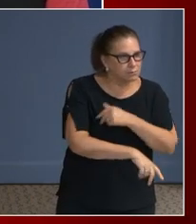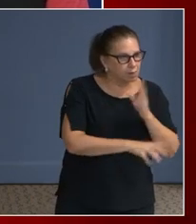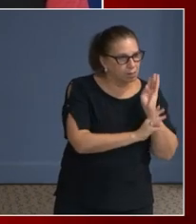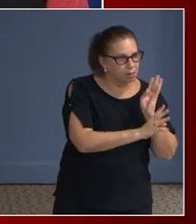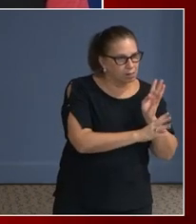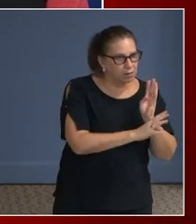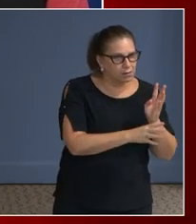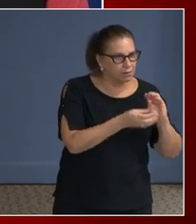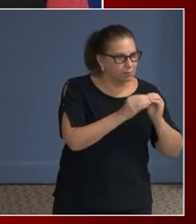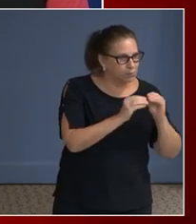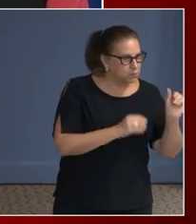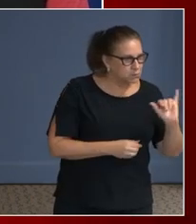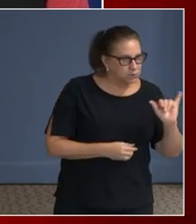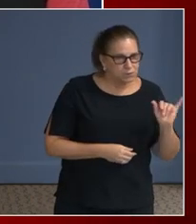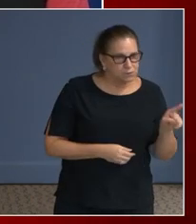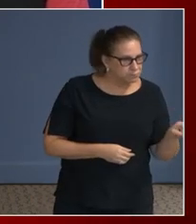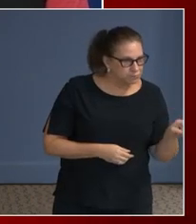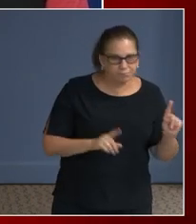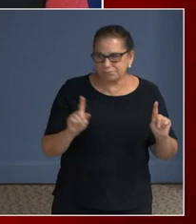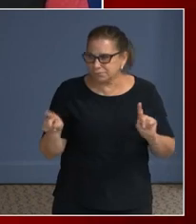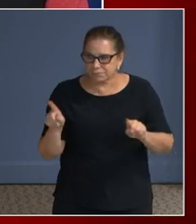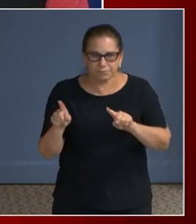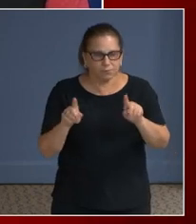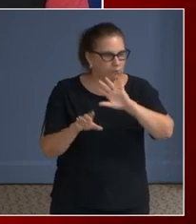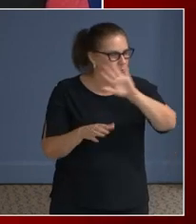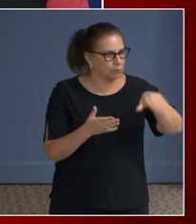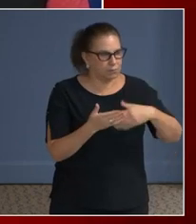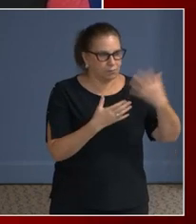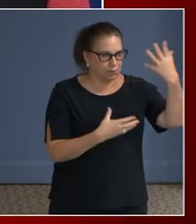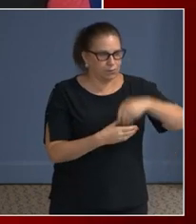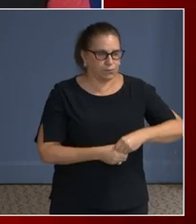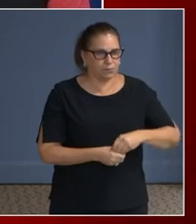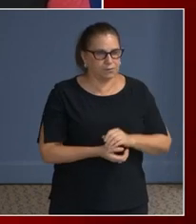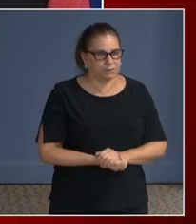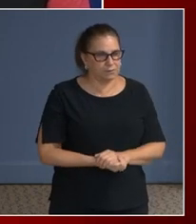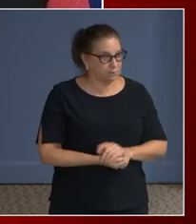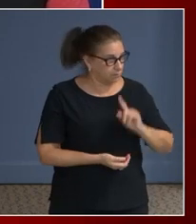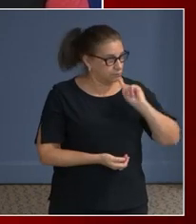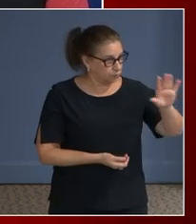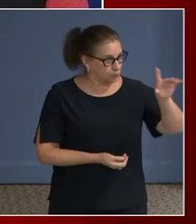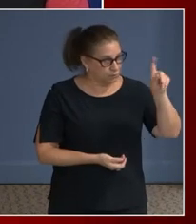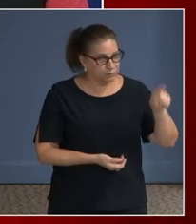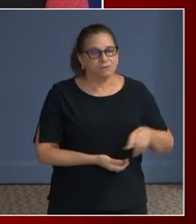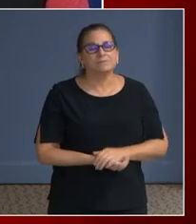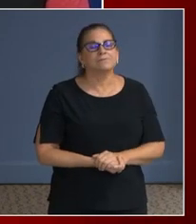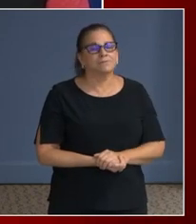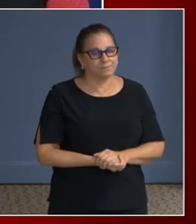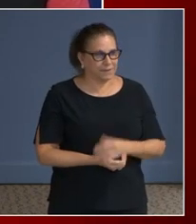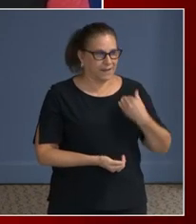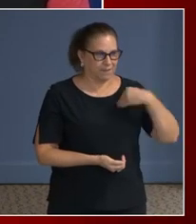state individually. Does that help answer your question? Yep, and finally,